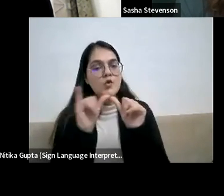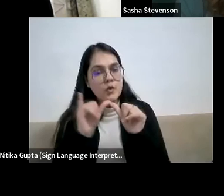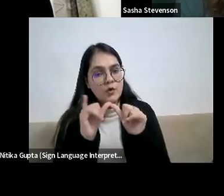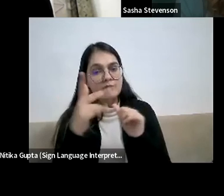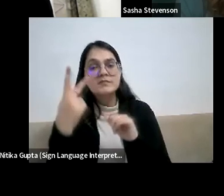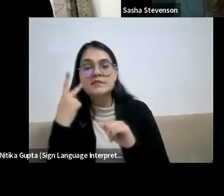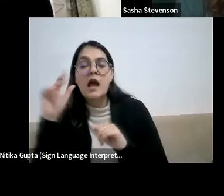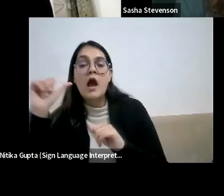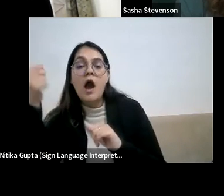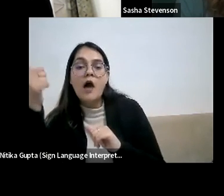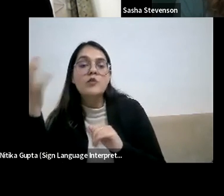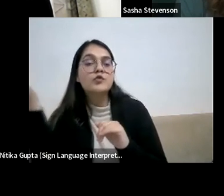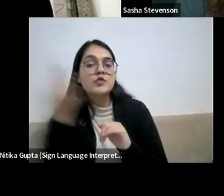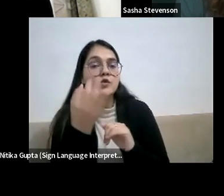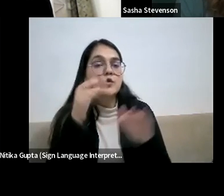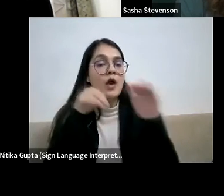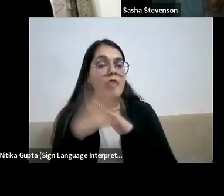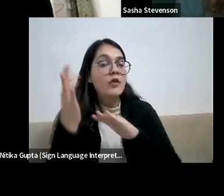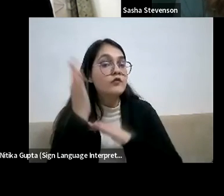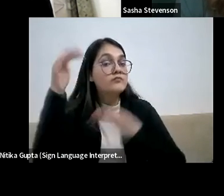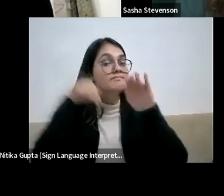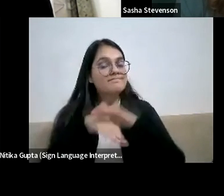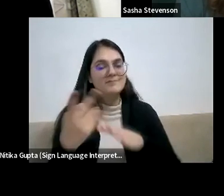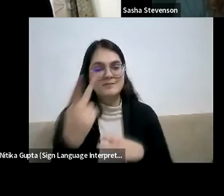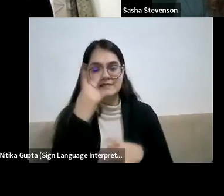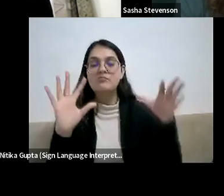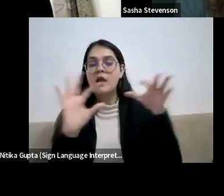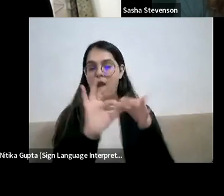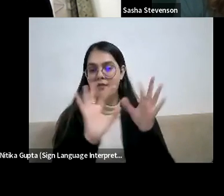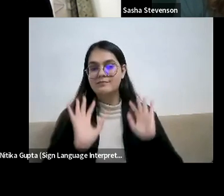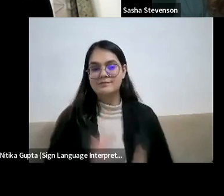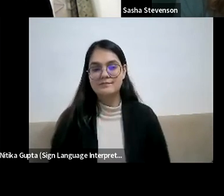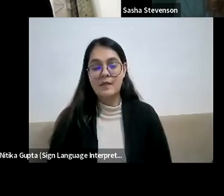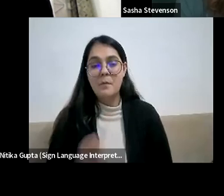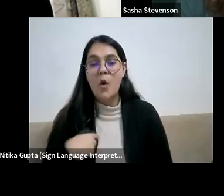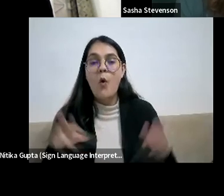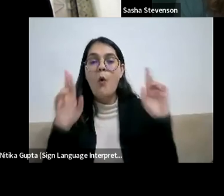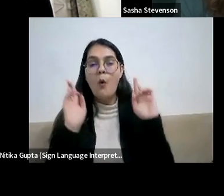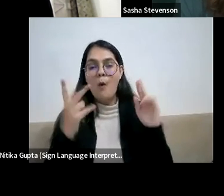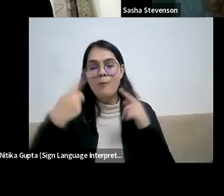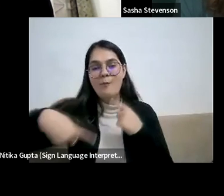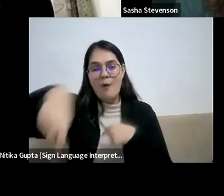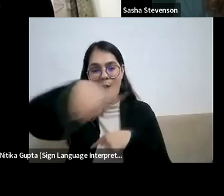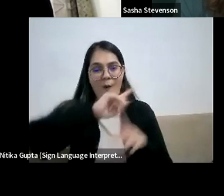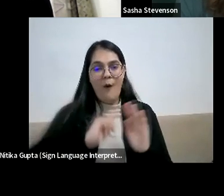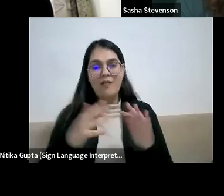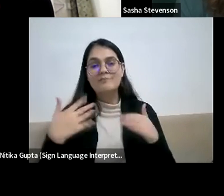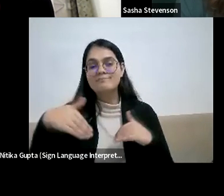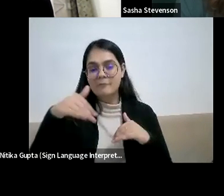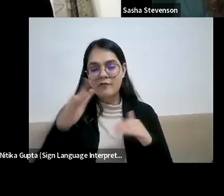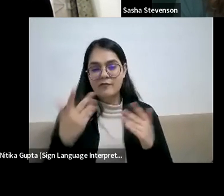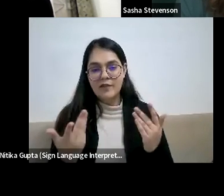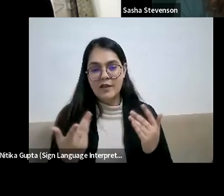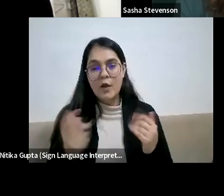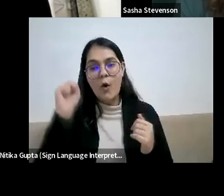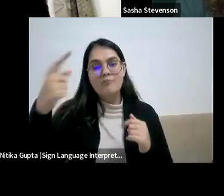see what other content we come up with in the future. And I hope that all of you will do